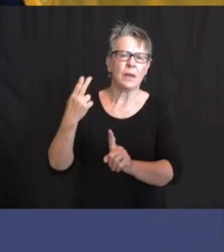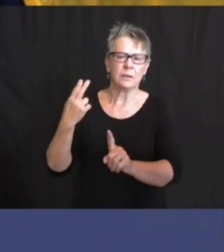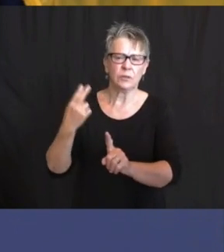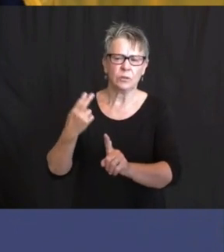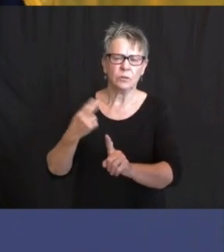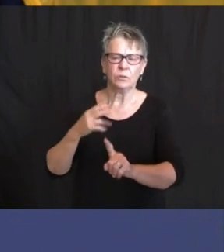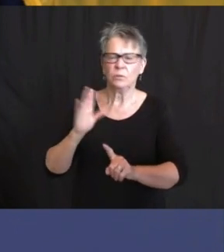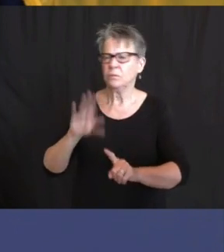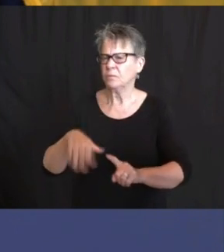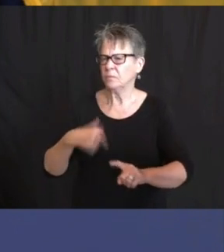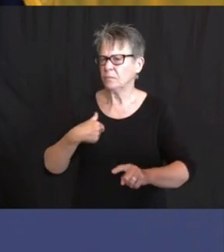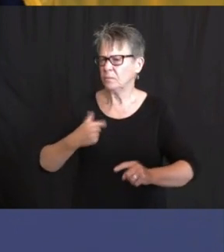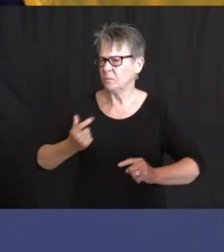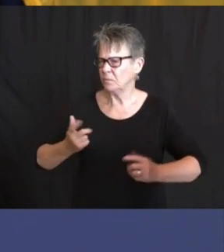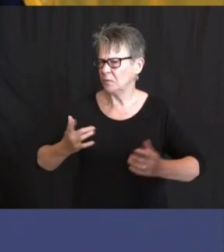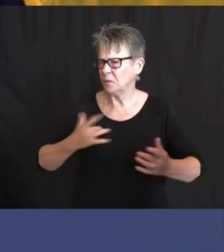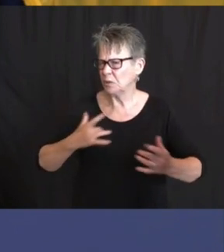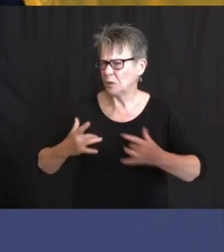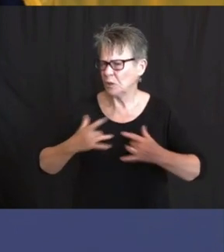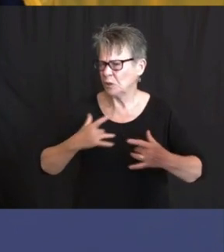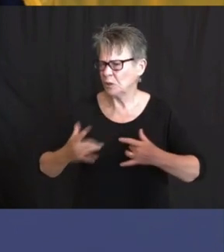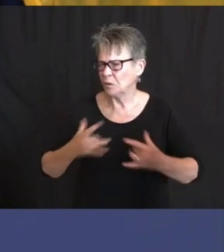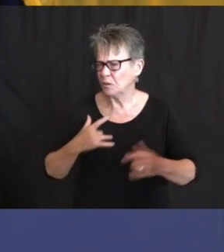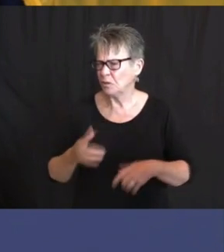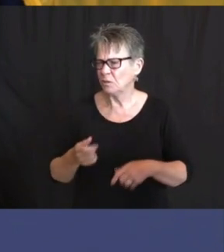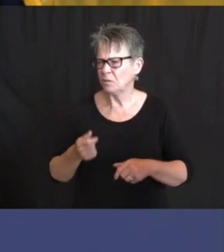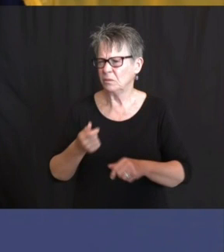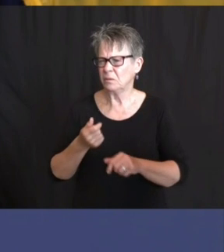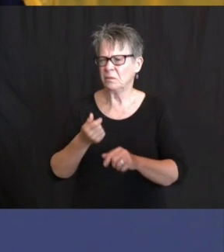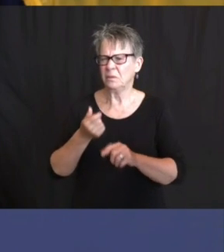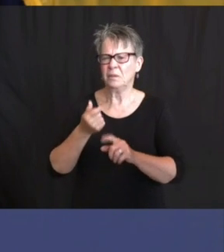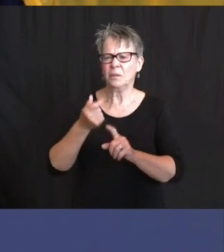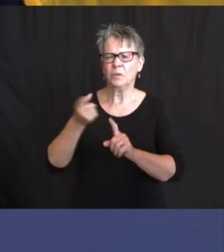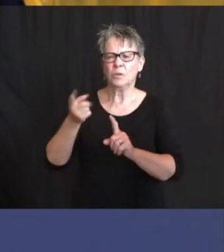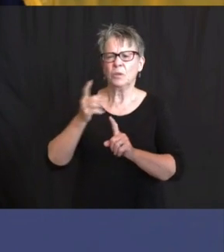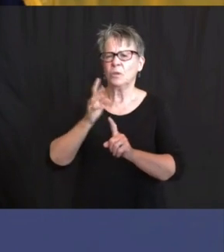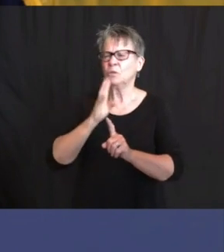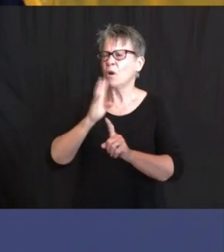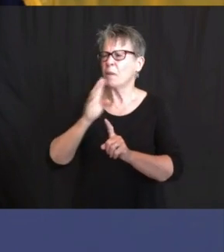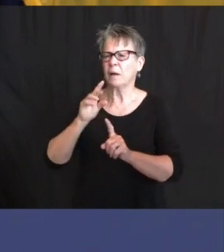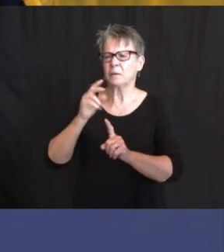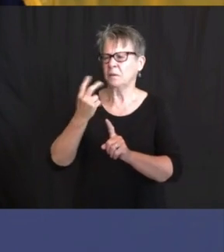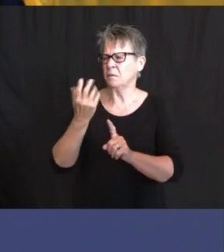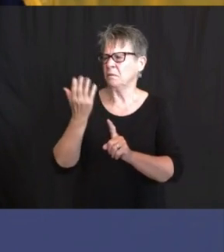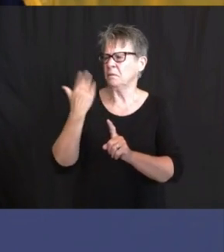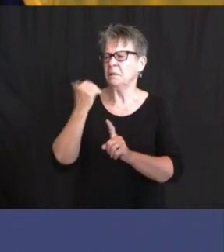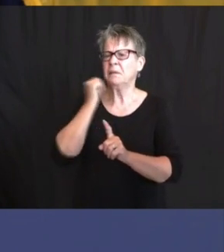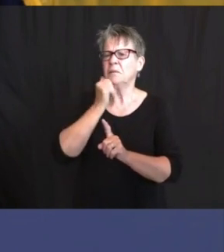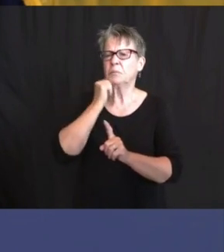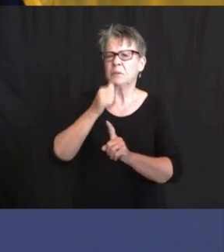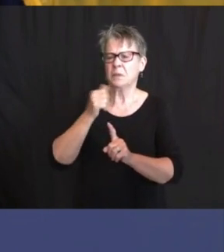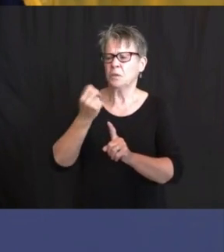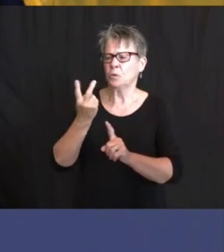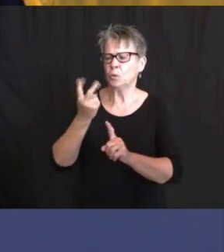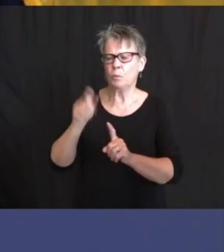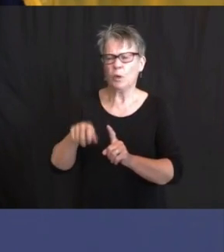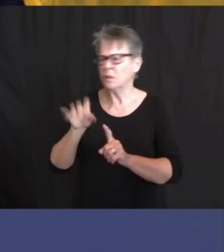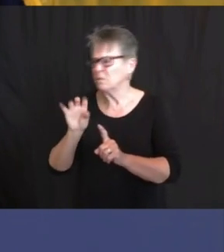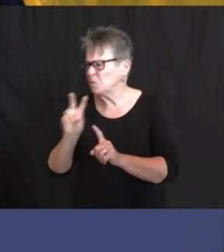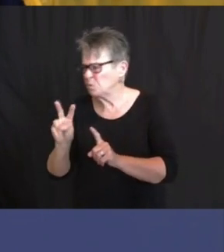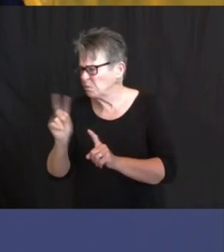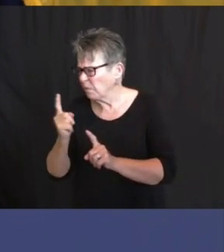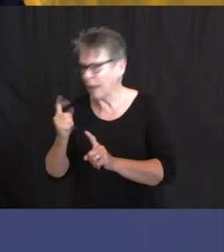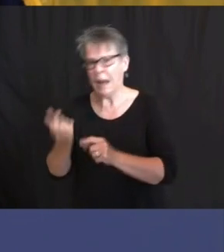from 2.8% to 3.5%? And if not, is there a number by which that would increase that would worry